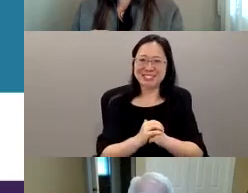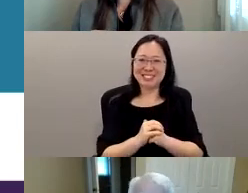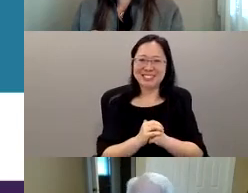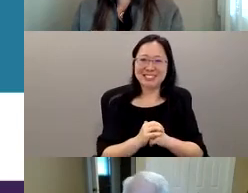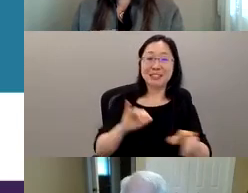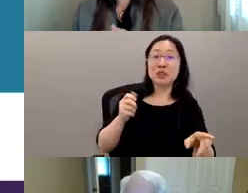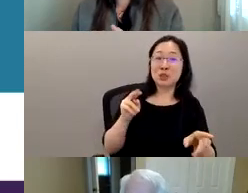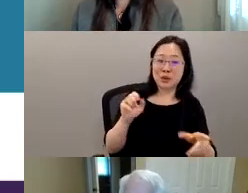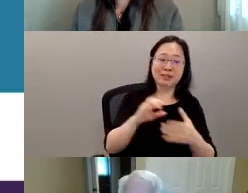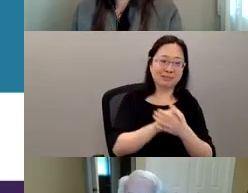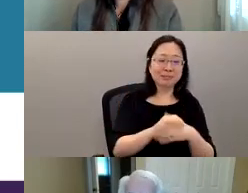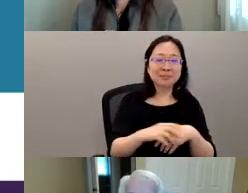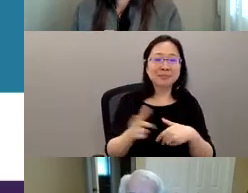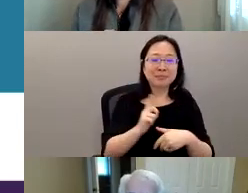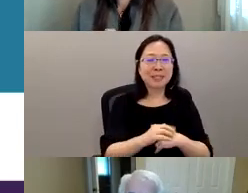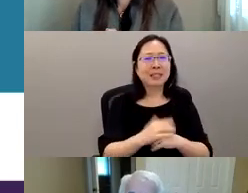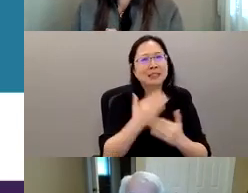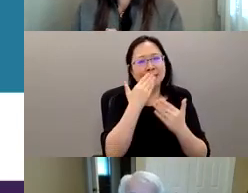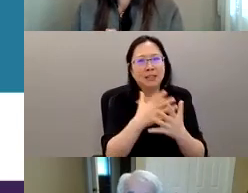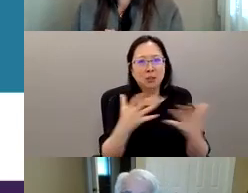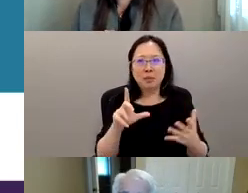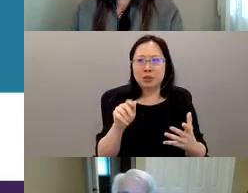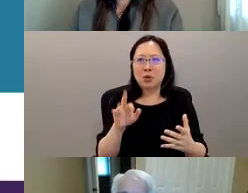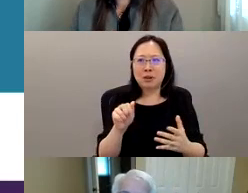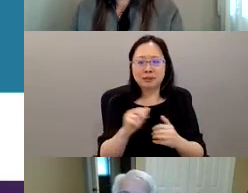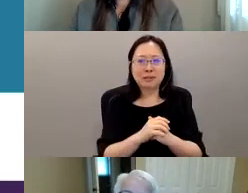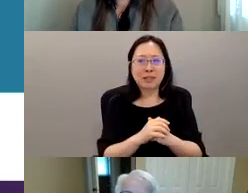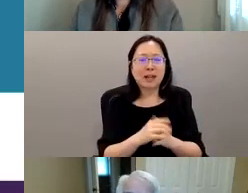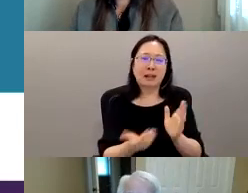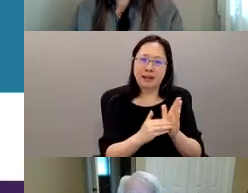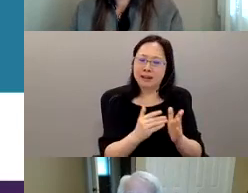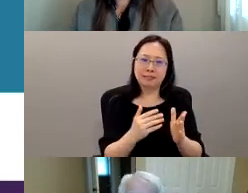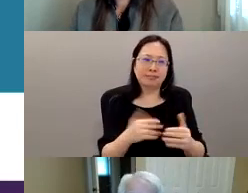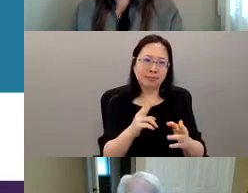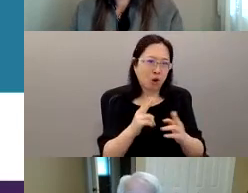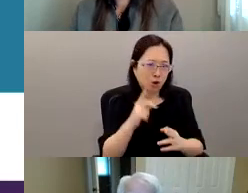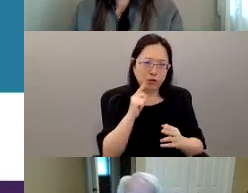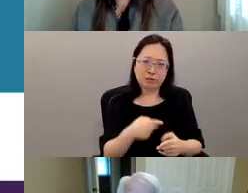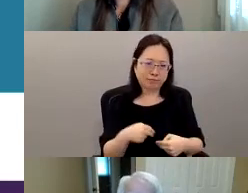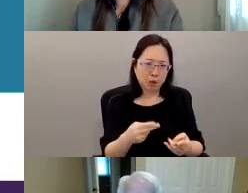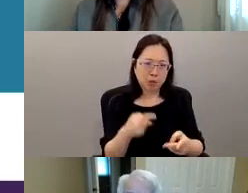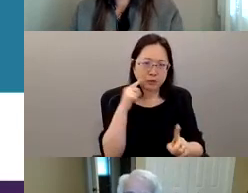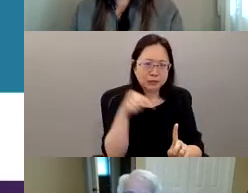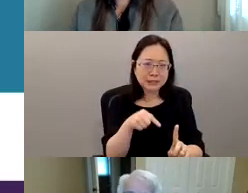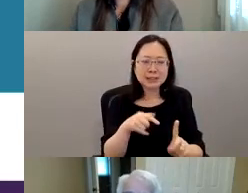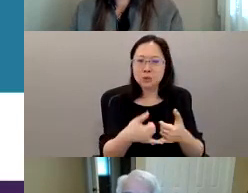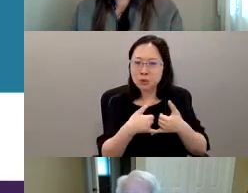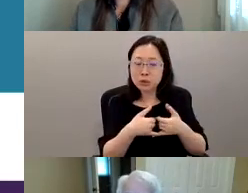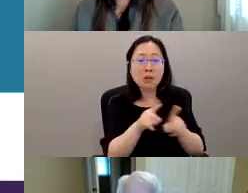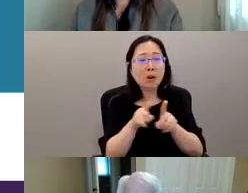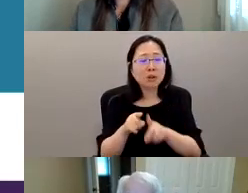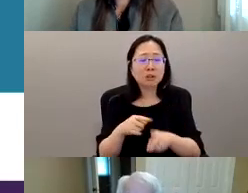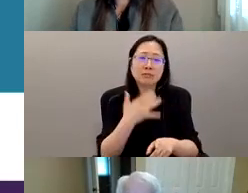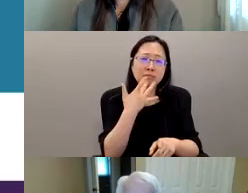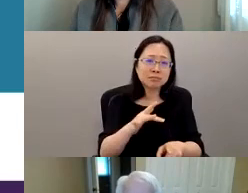Thank you very much, Laura. It's an honor to be nominated for this award. It's also an honor and a privilege to be a member of